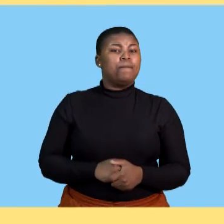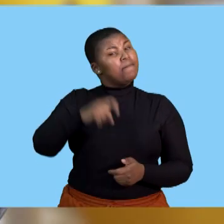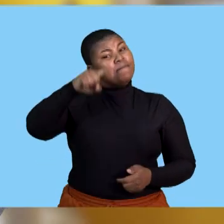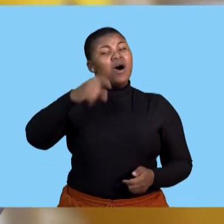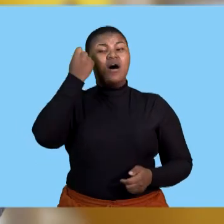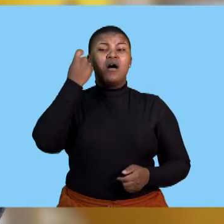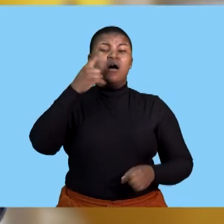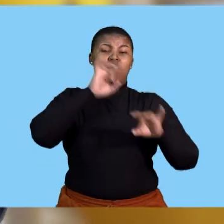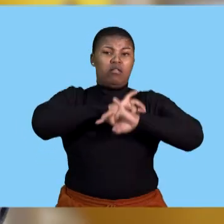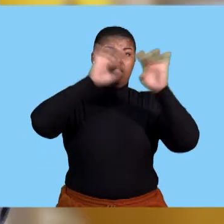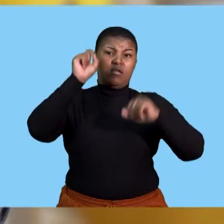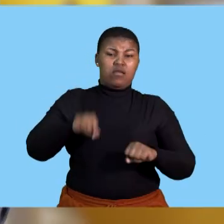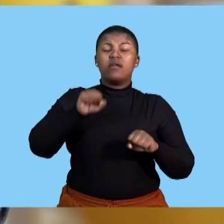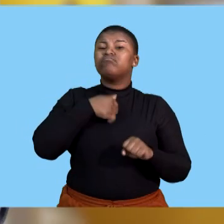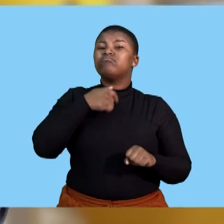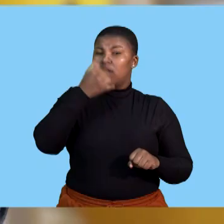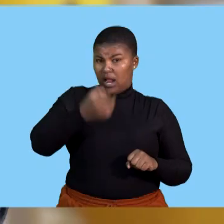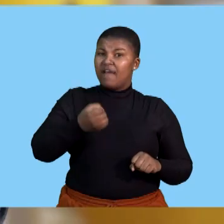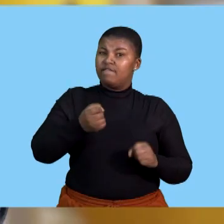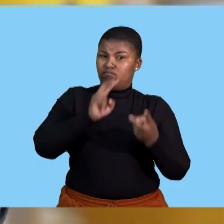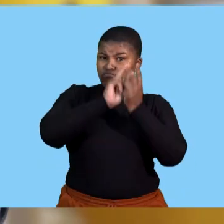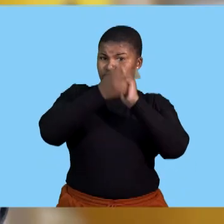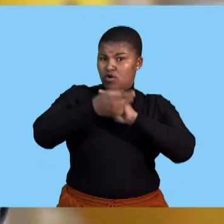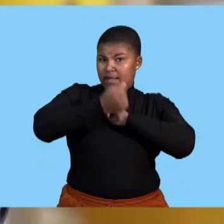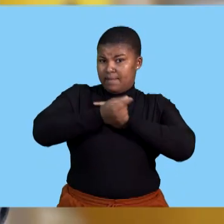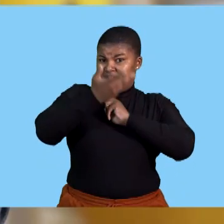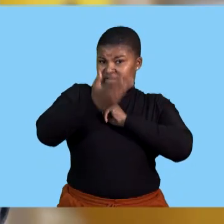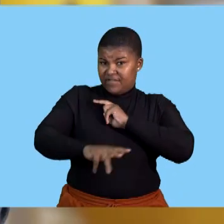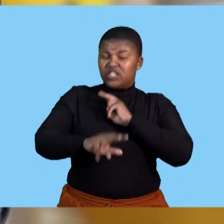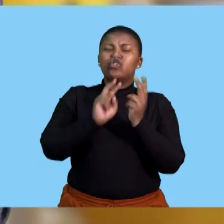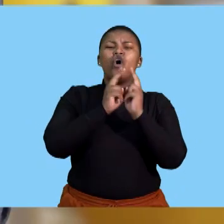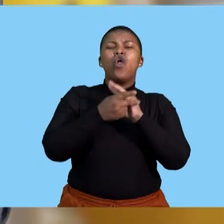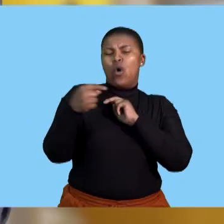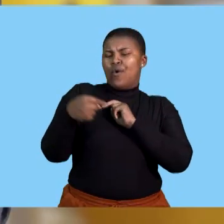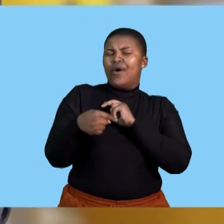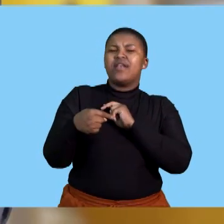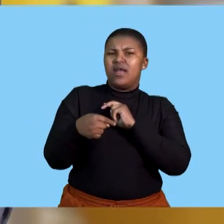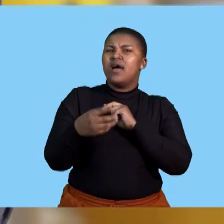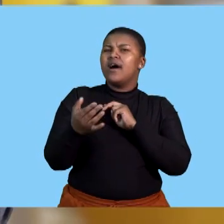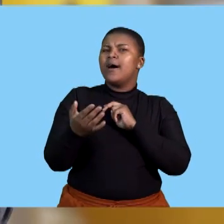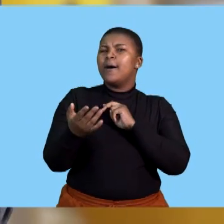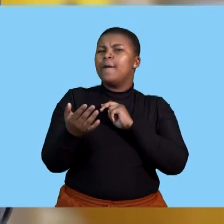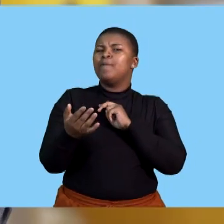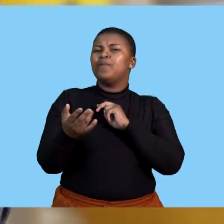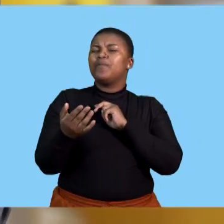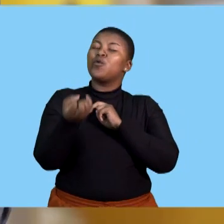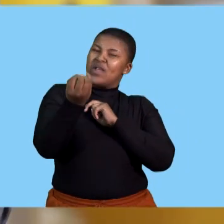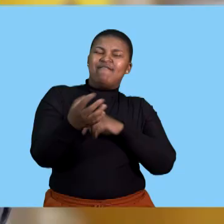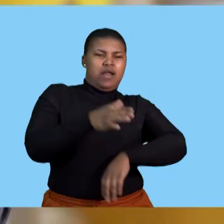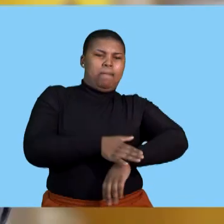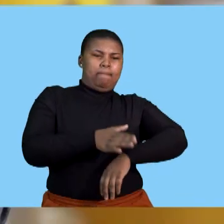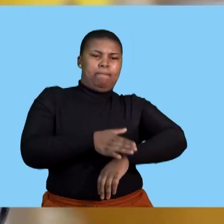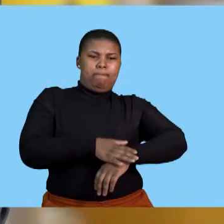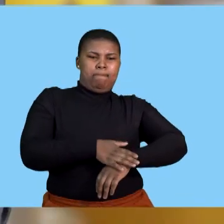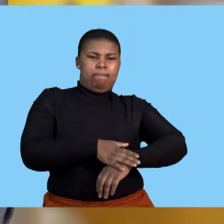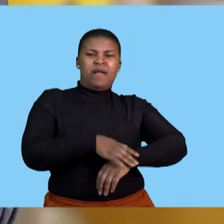that when we have a loan, your loan will be given a period